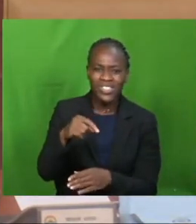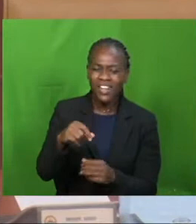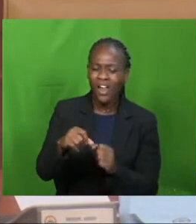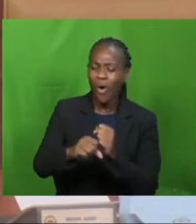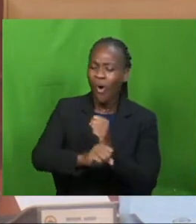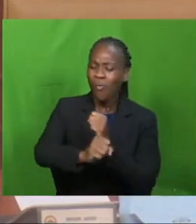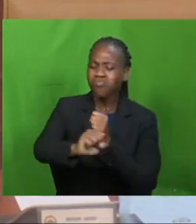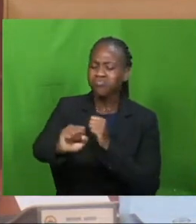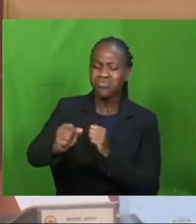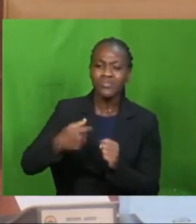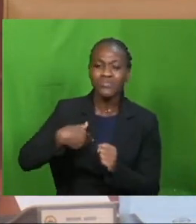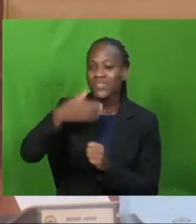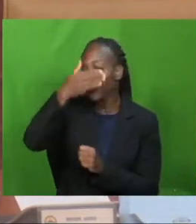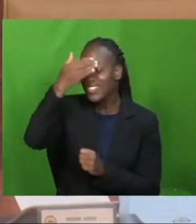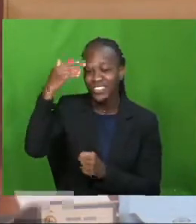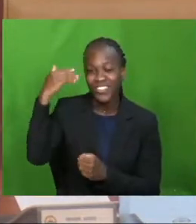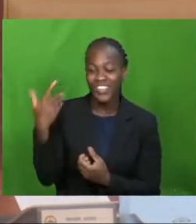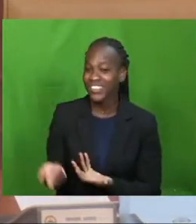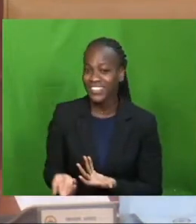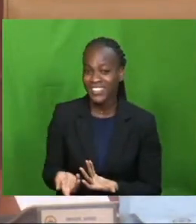follow.